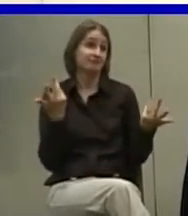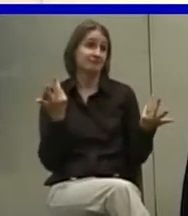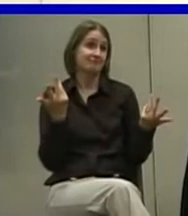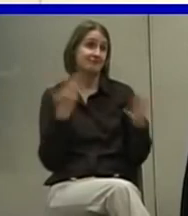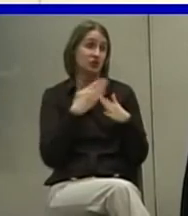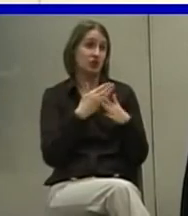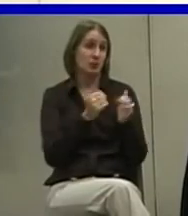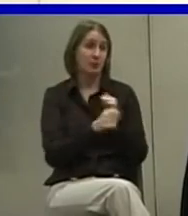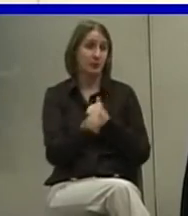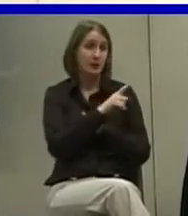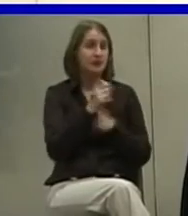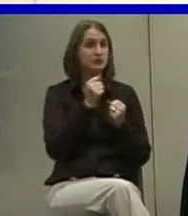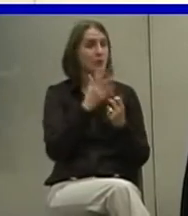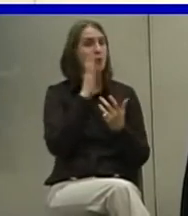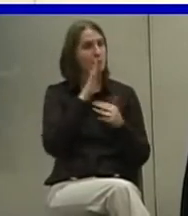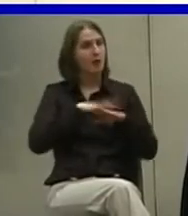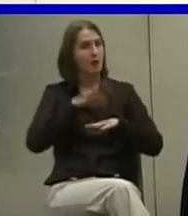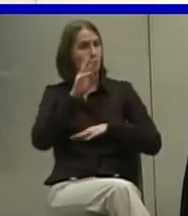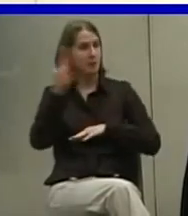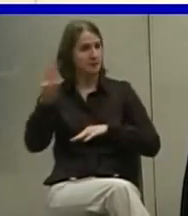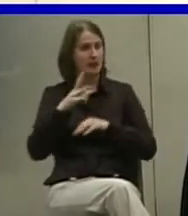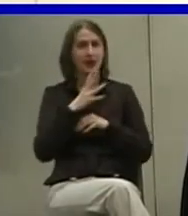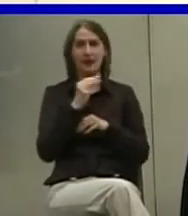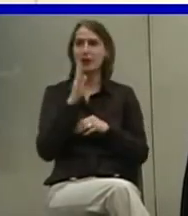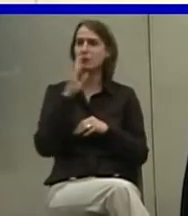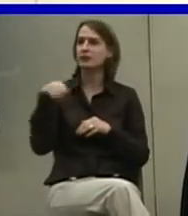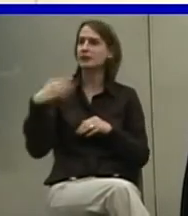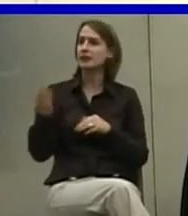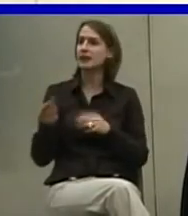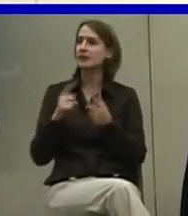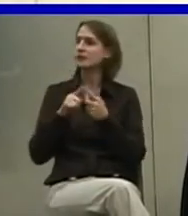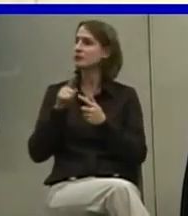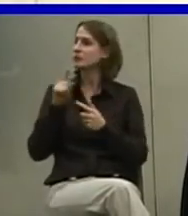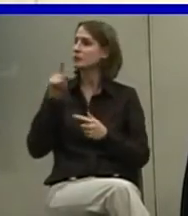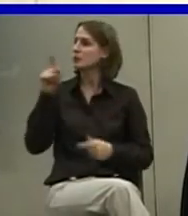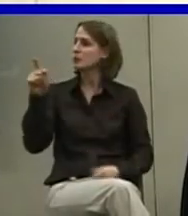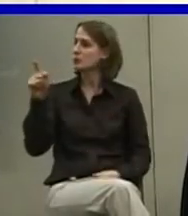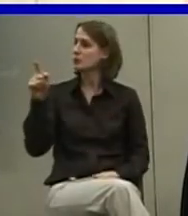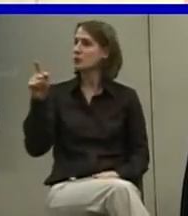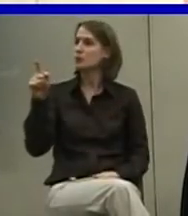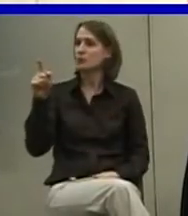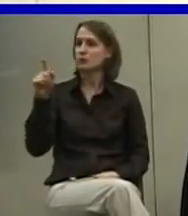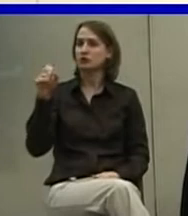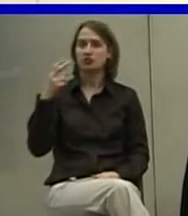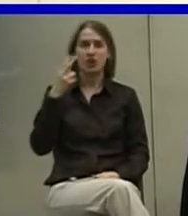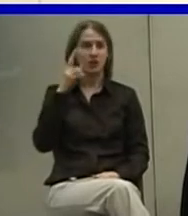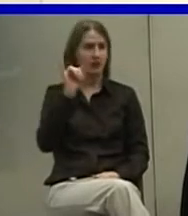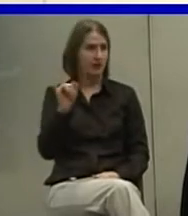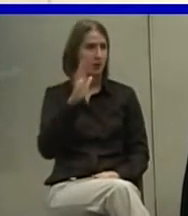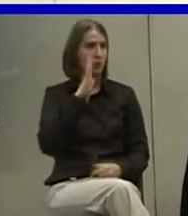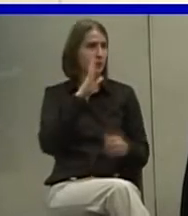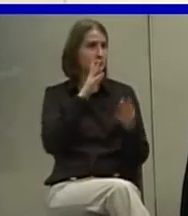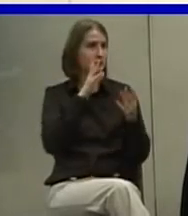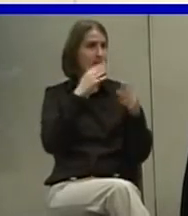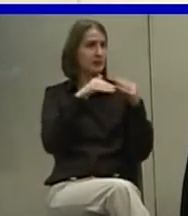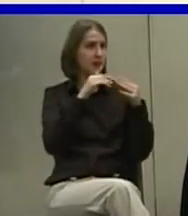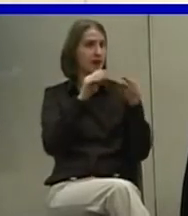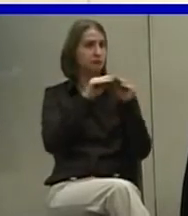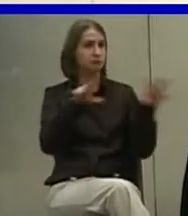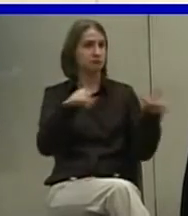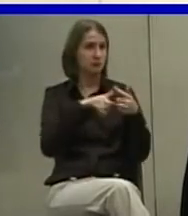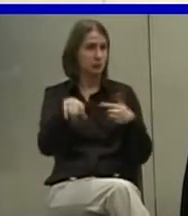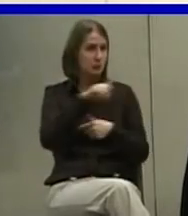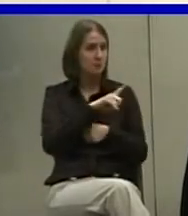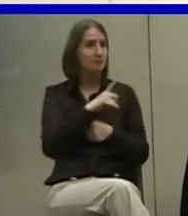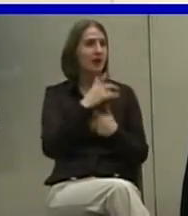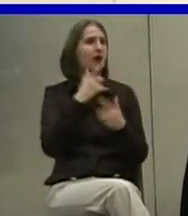Sherry. So they will go up on the web. I'm also going to give them to her, and she's going to be able to email them all to you. The point of me telling you all this is I don't